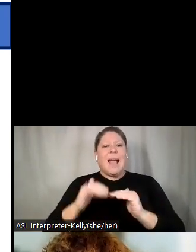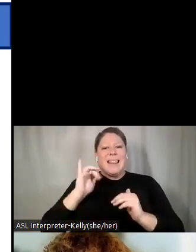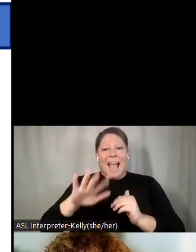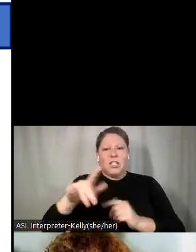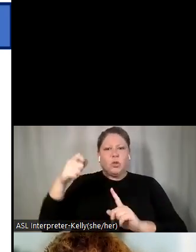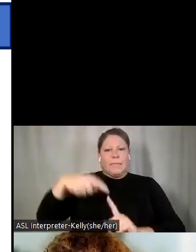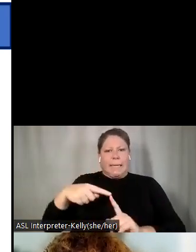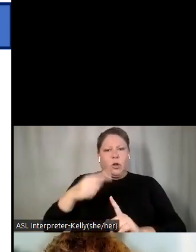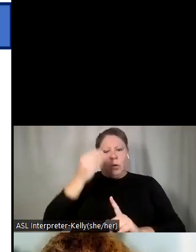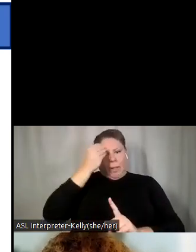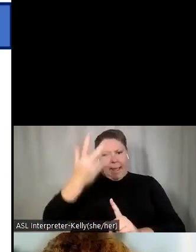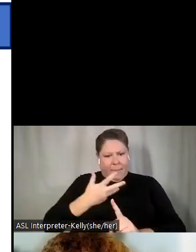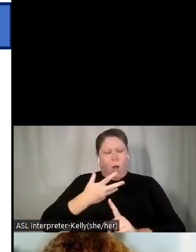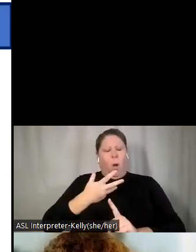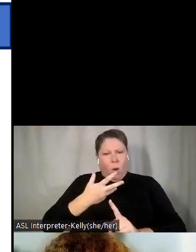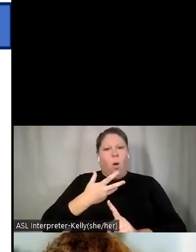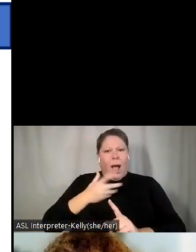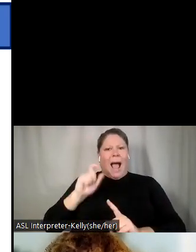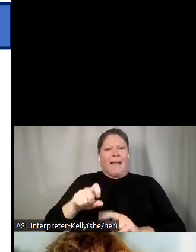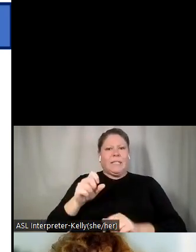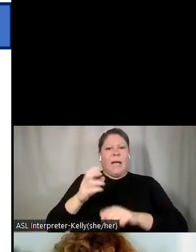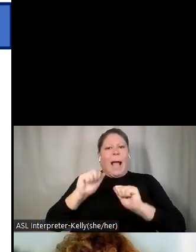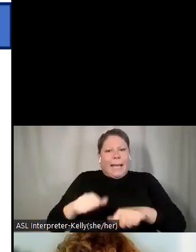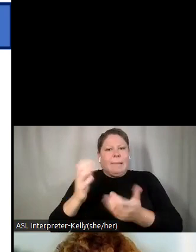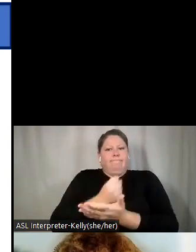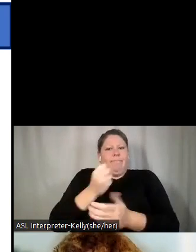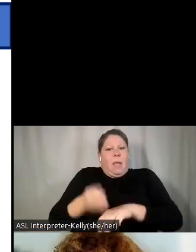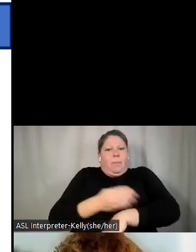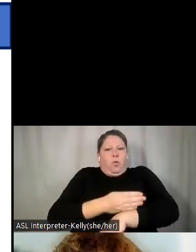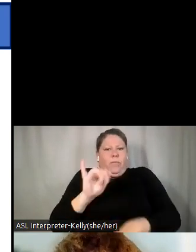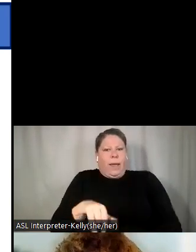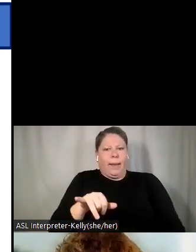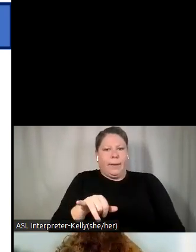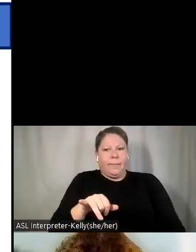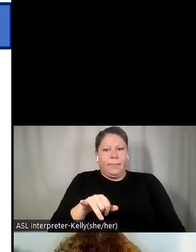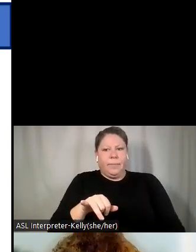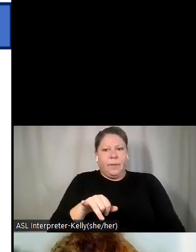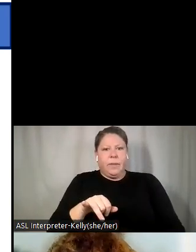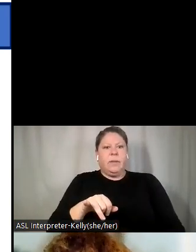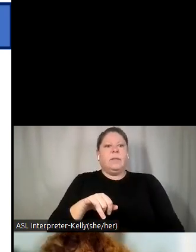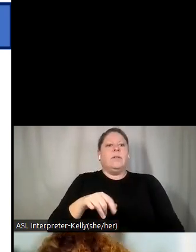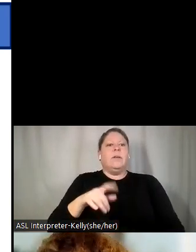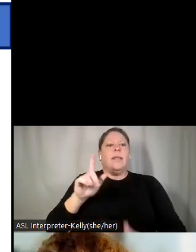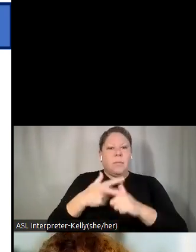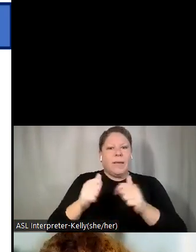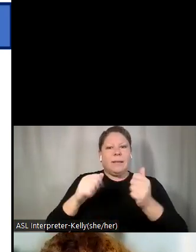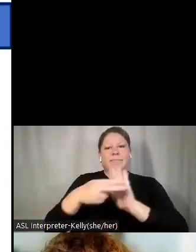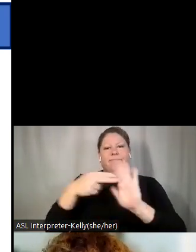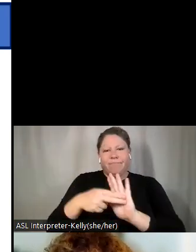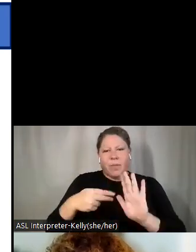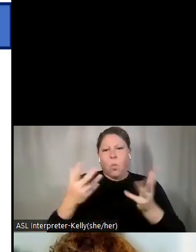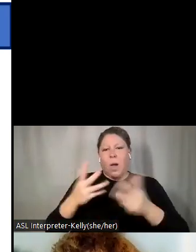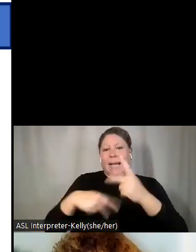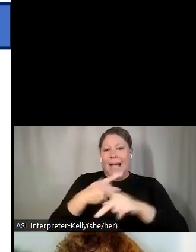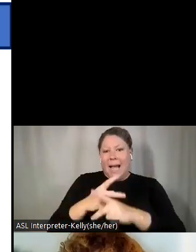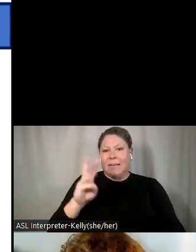when we take that approach, it tends to work a little better, and then we can start to categorize, well, what kind of waste is it? And then what types of approaches might